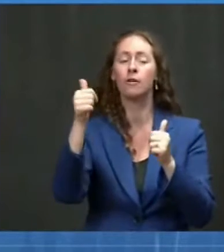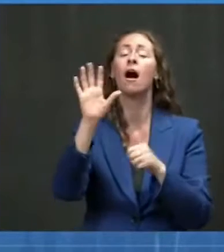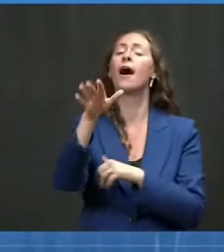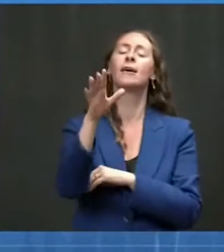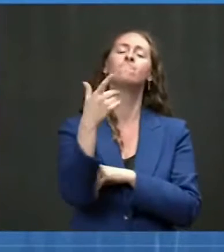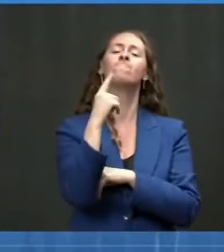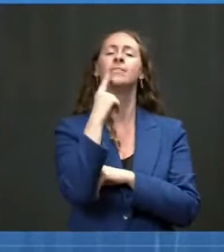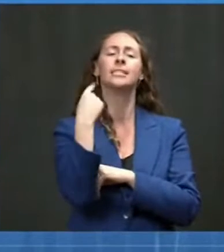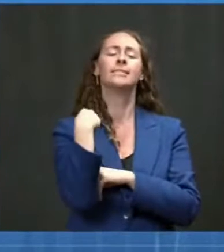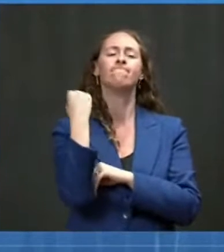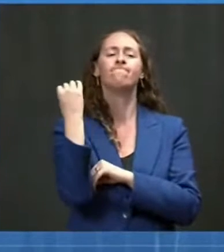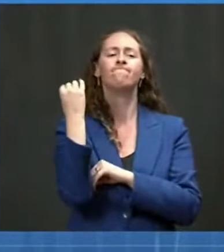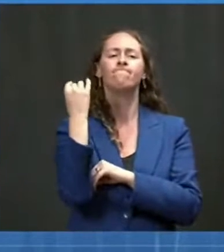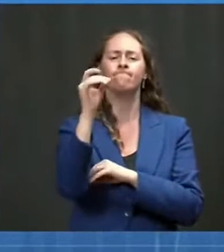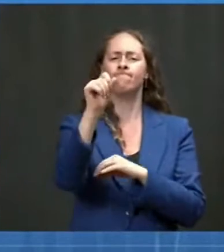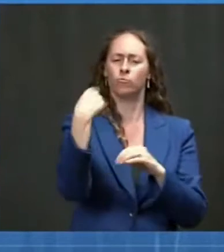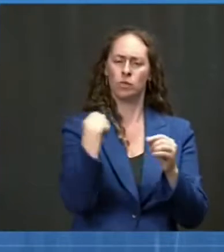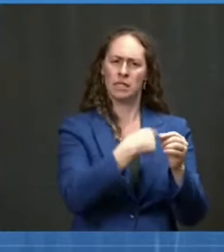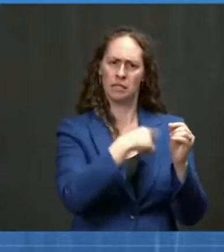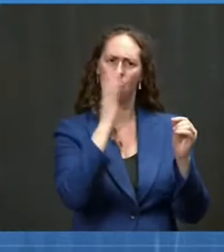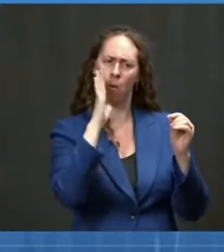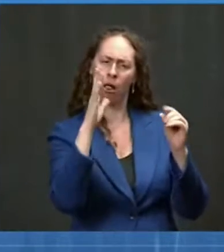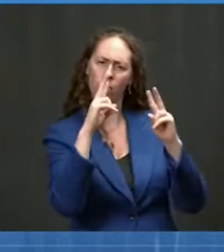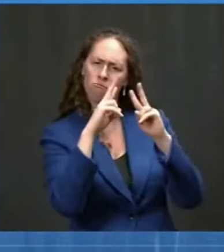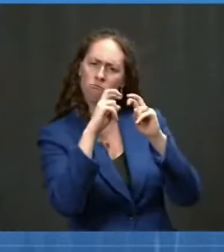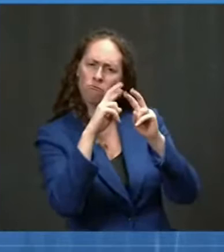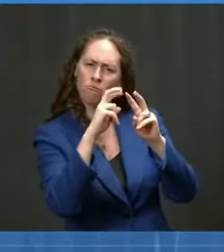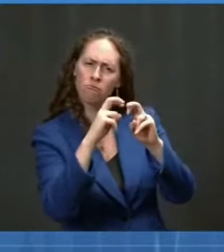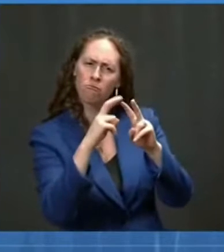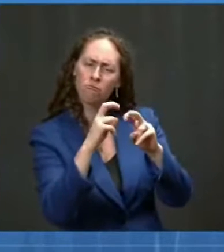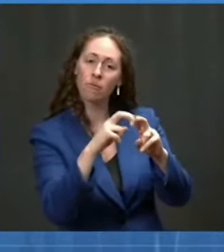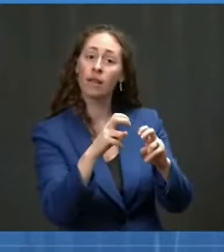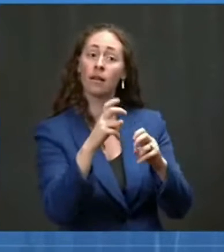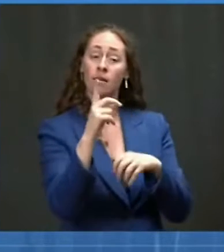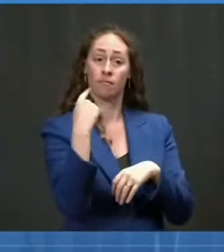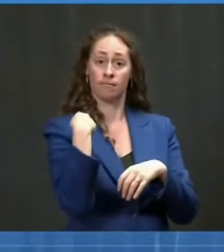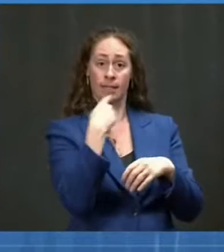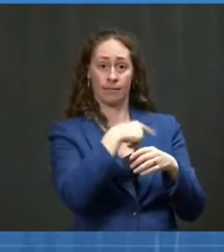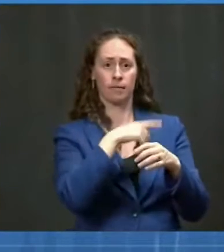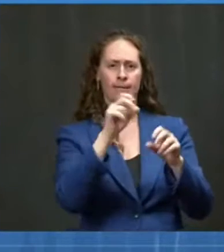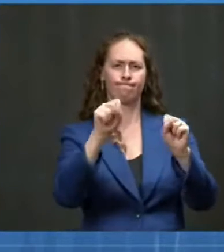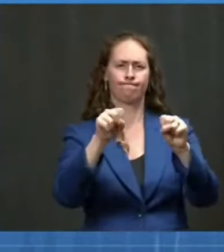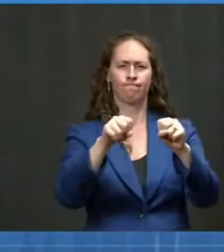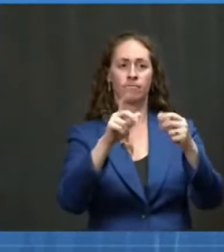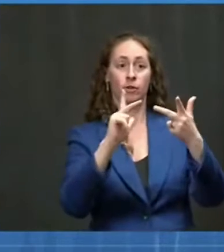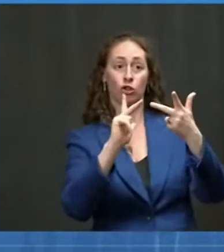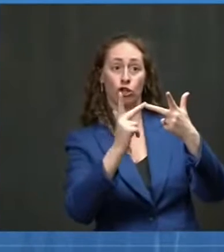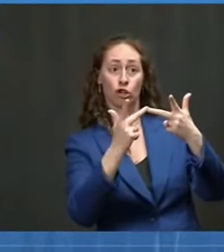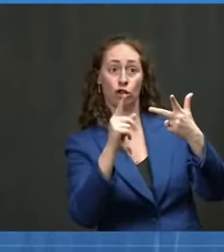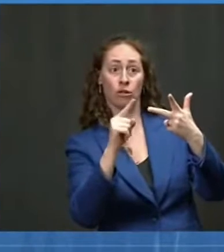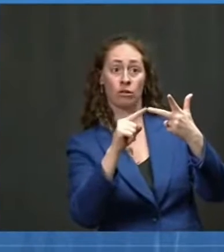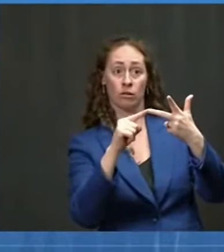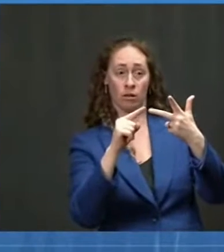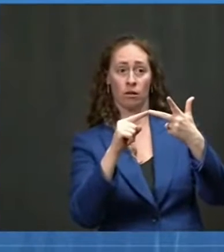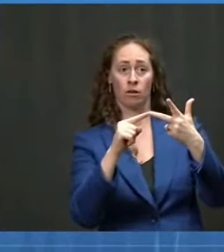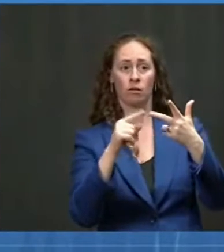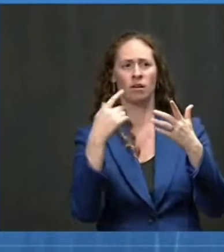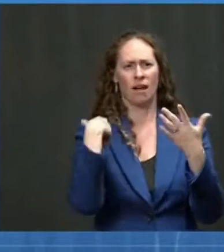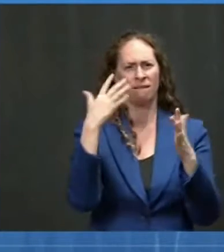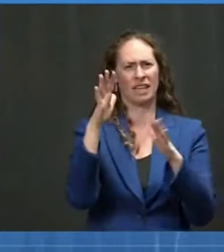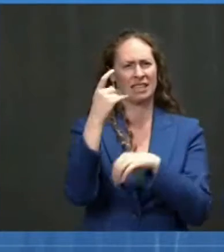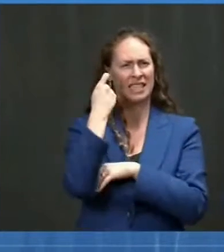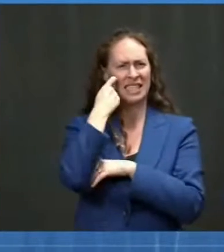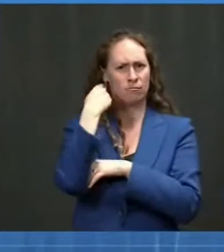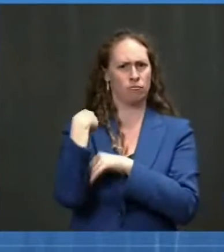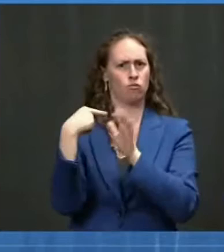and we will be looking at that when you boost and have a high level And as I showed you on the next to last slide, the